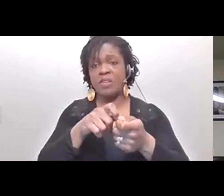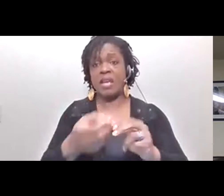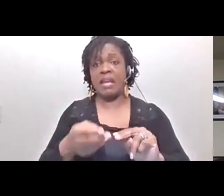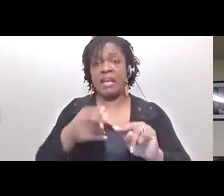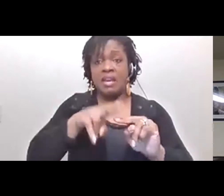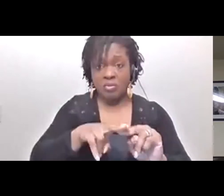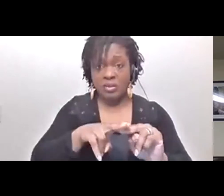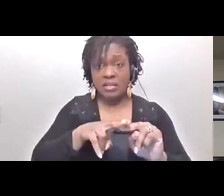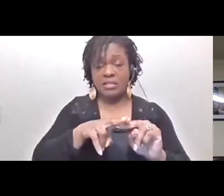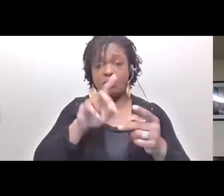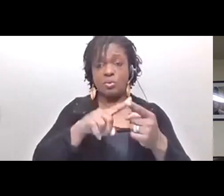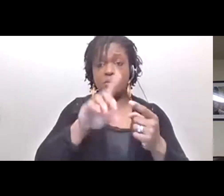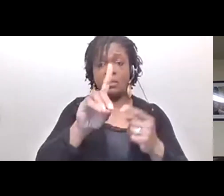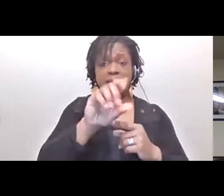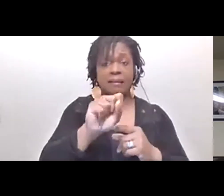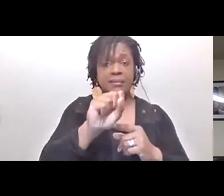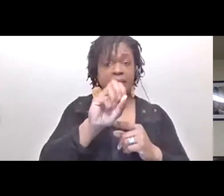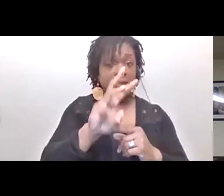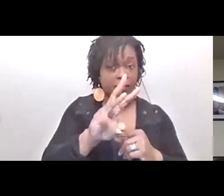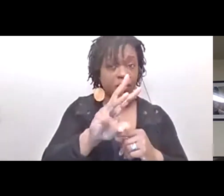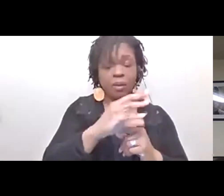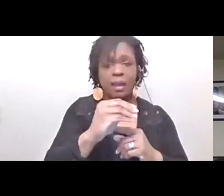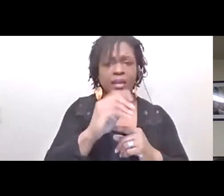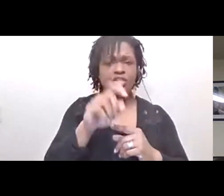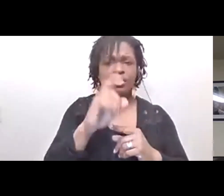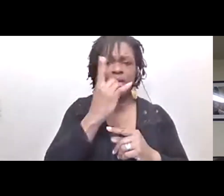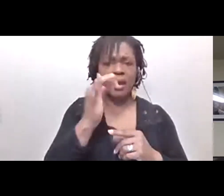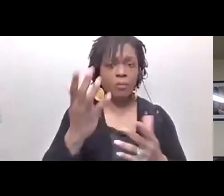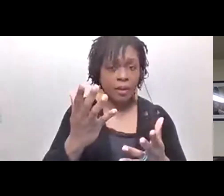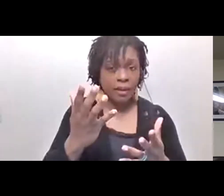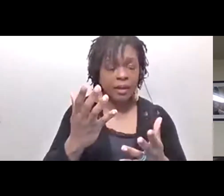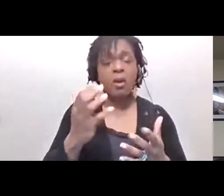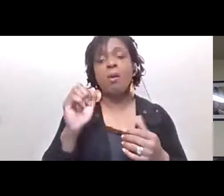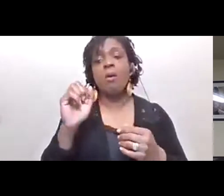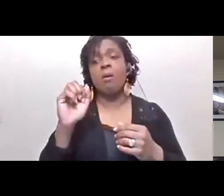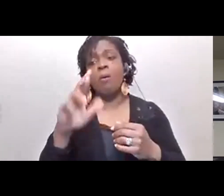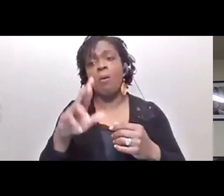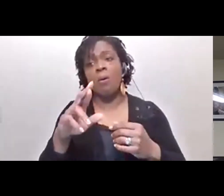the DSWs and what that should look like, as opposed to kind of a more,